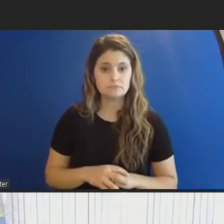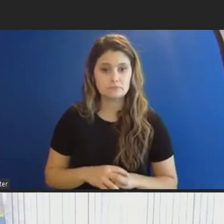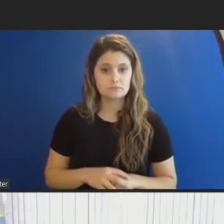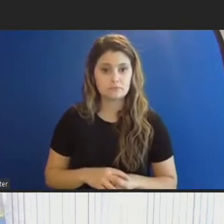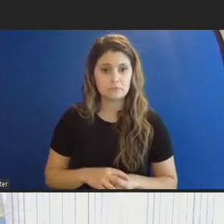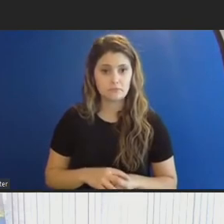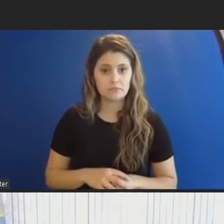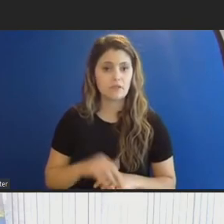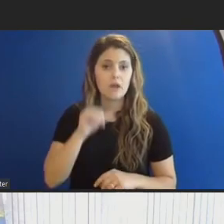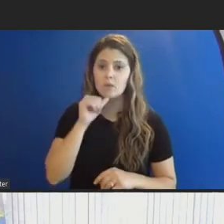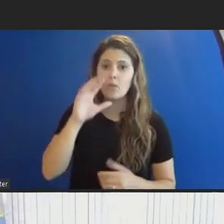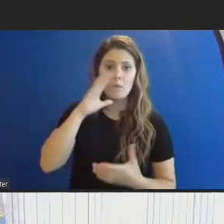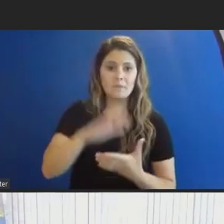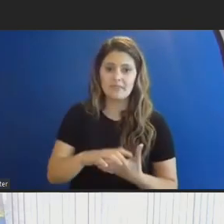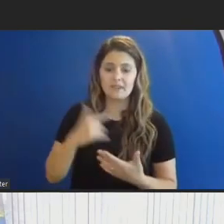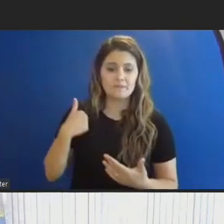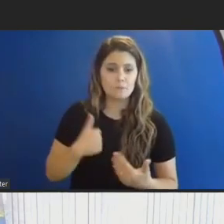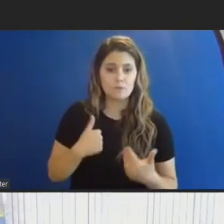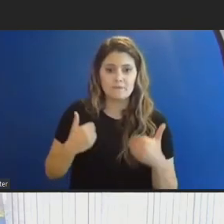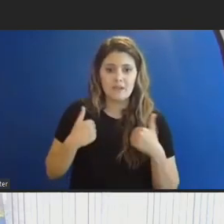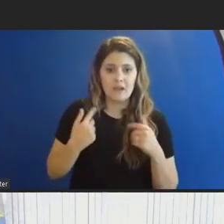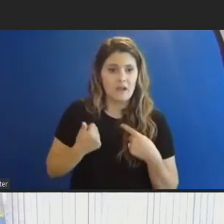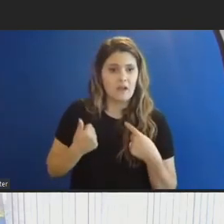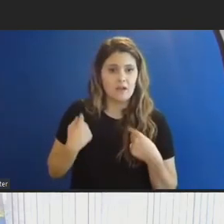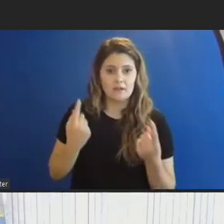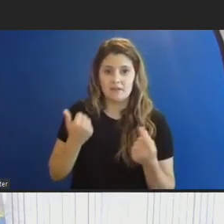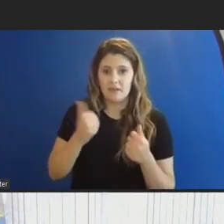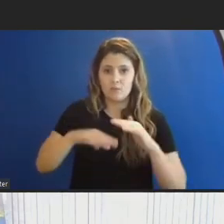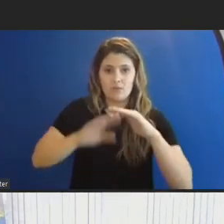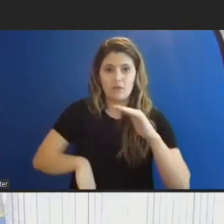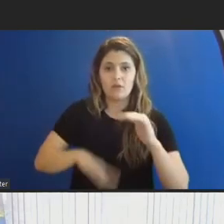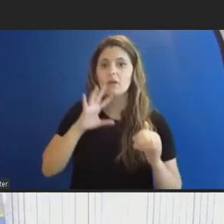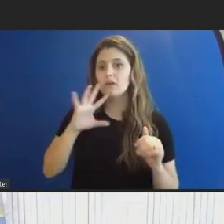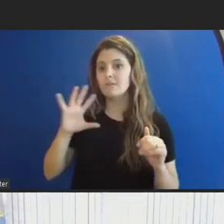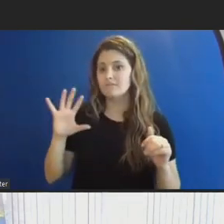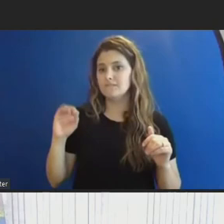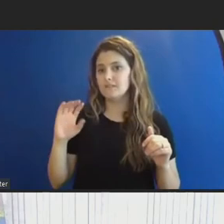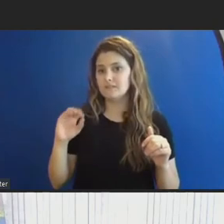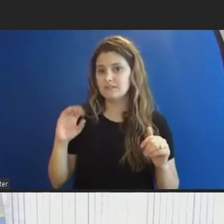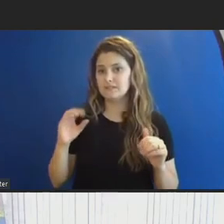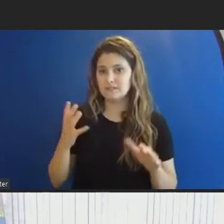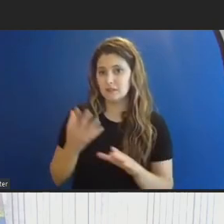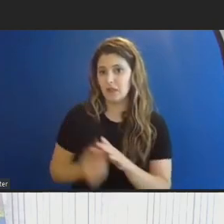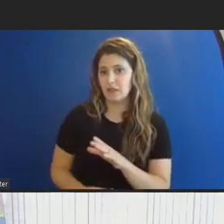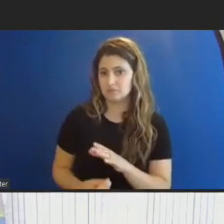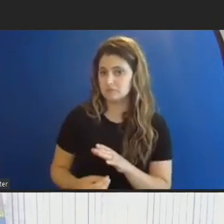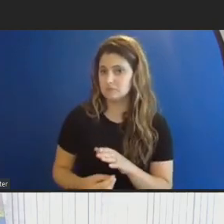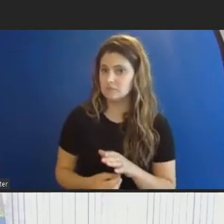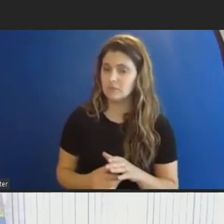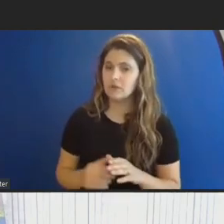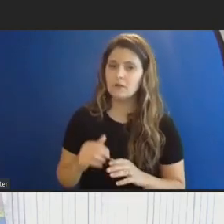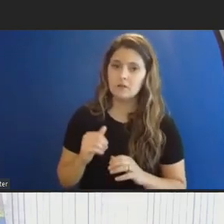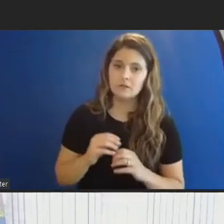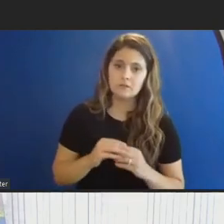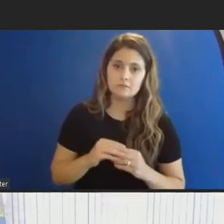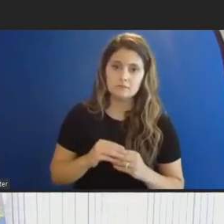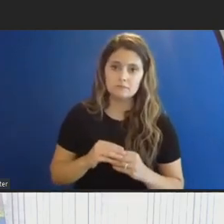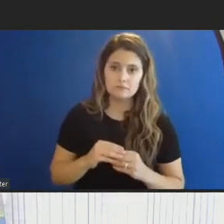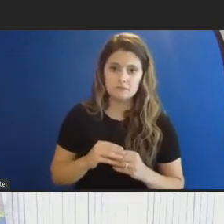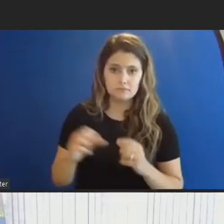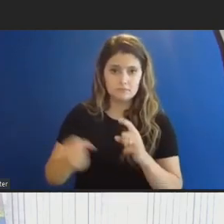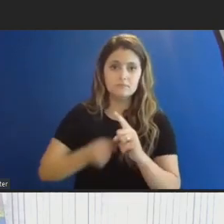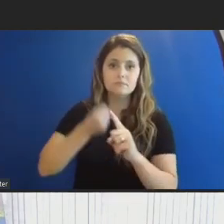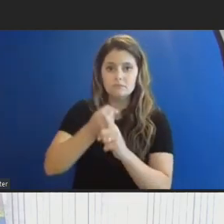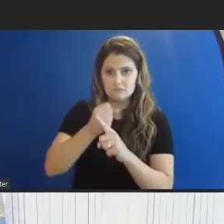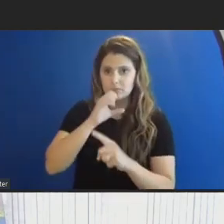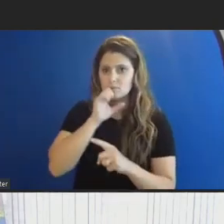I don't believe we've had anyone younger than 50 pass away. So certainly it has impacted the